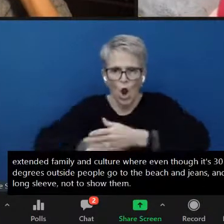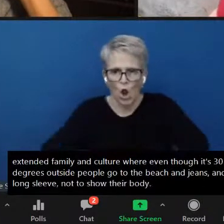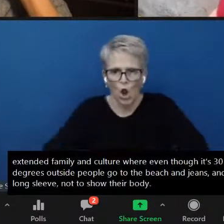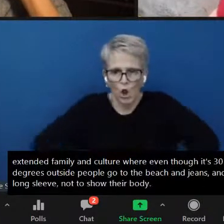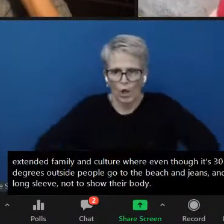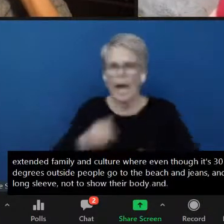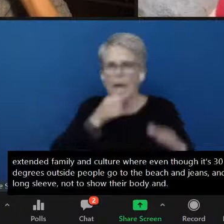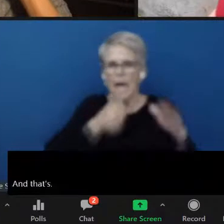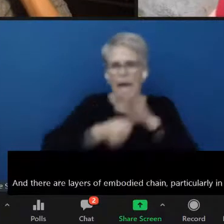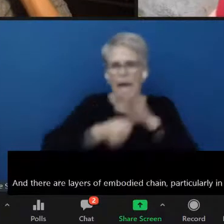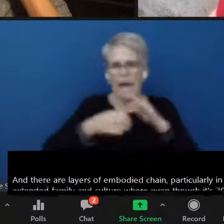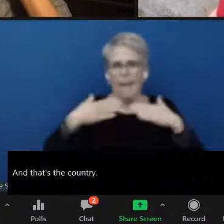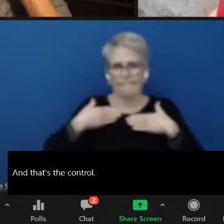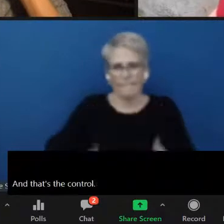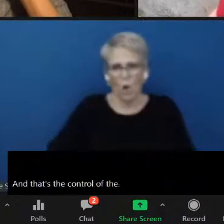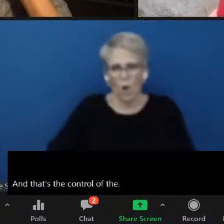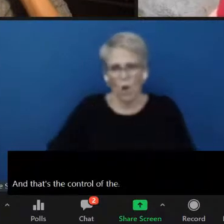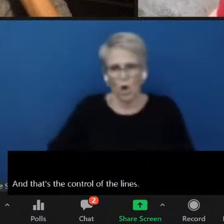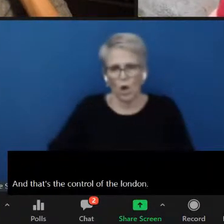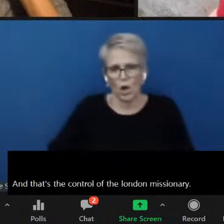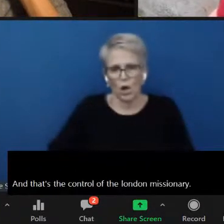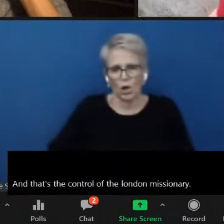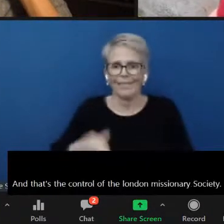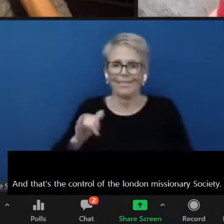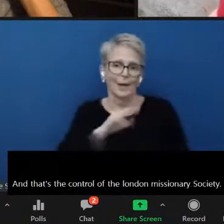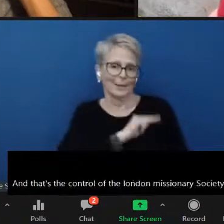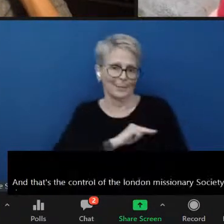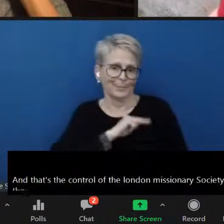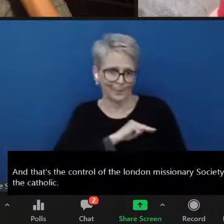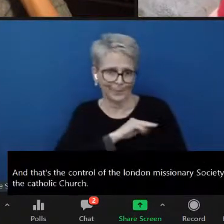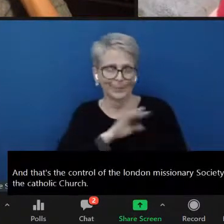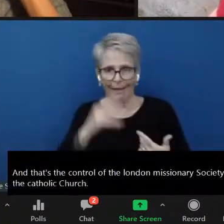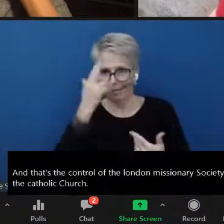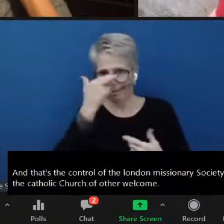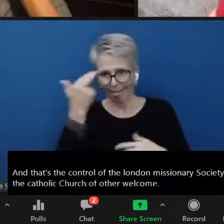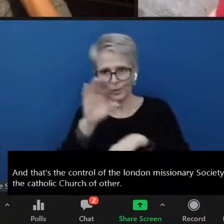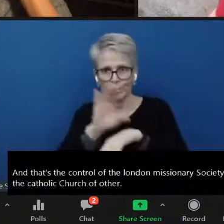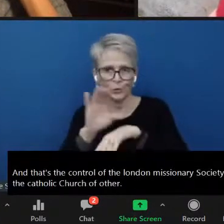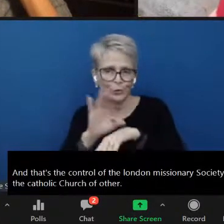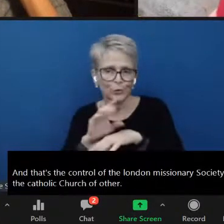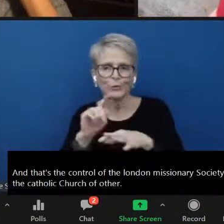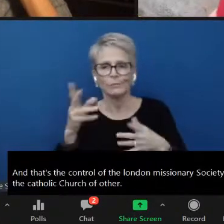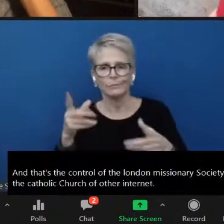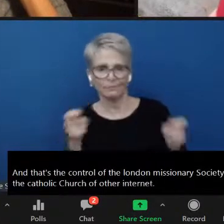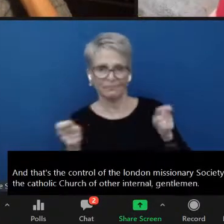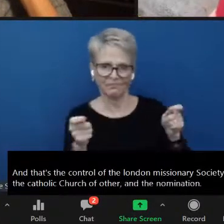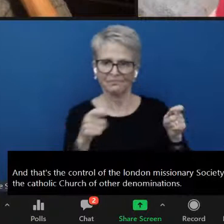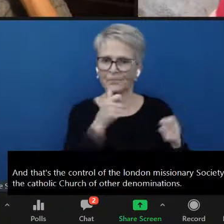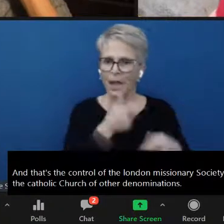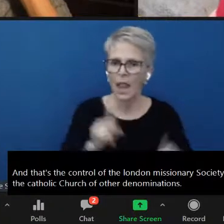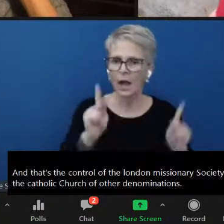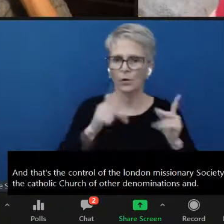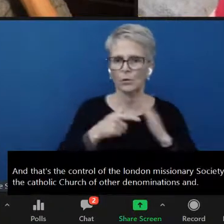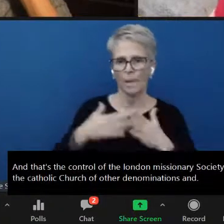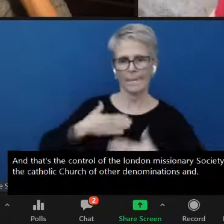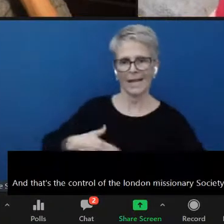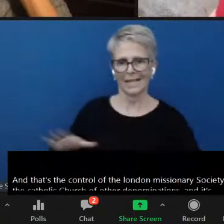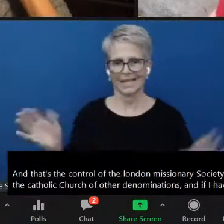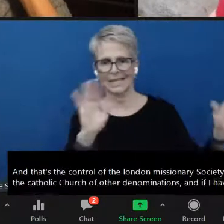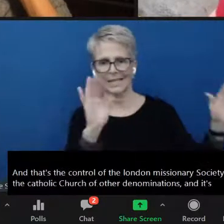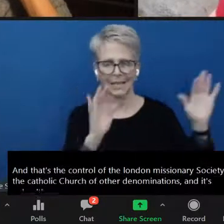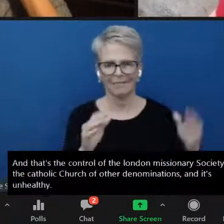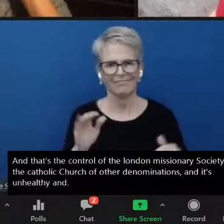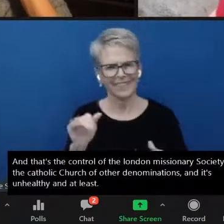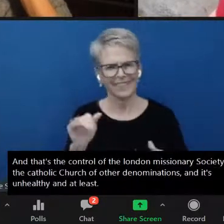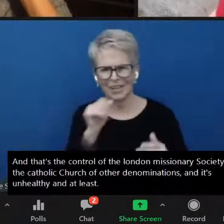body. And that's the control of the London Missionary Society, of the Catholic Church, of other denominations. And it's unhealthy,